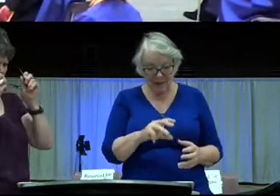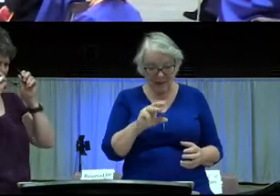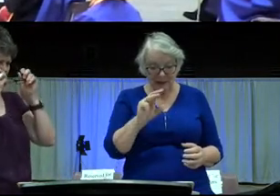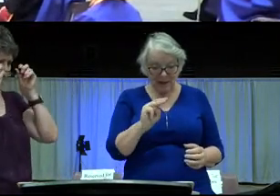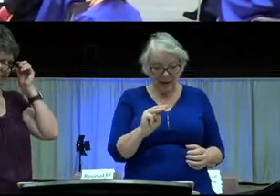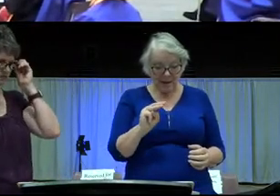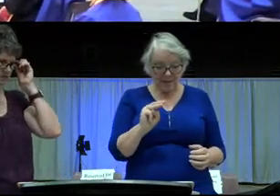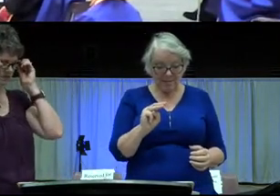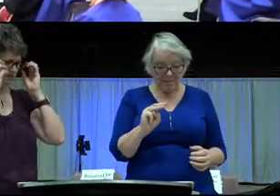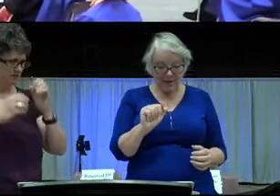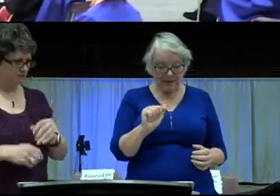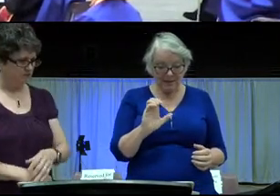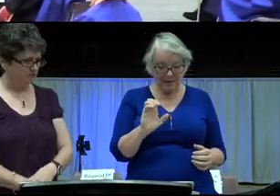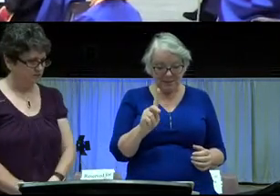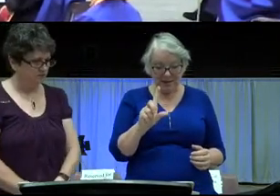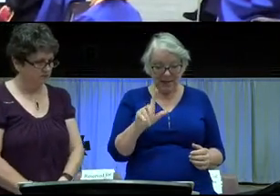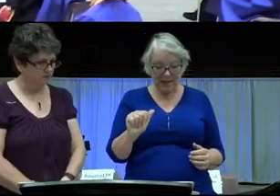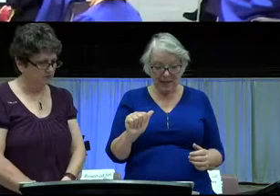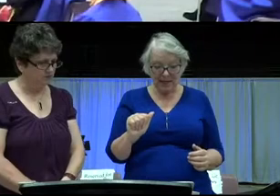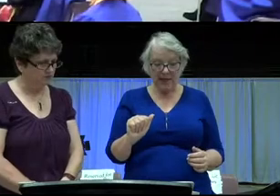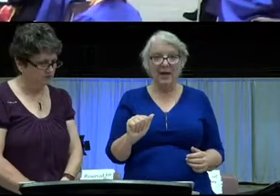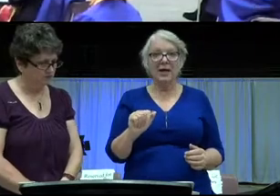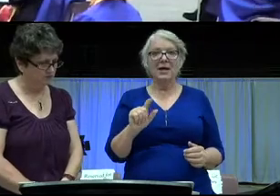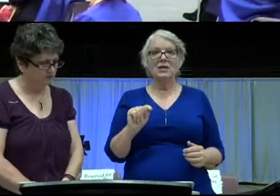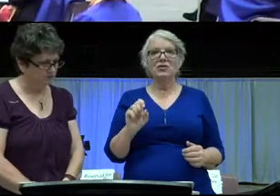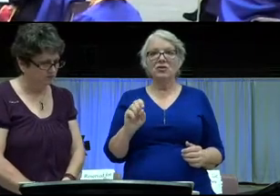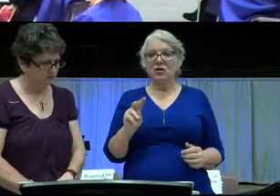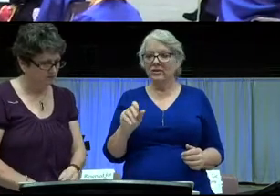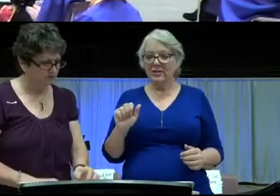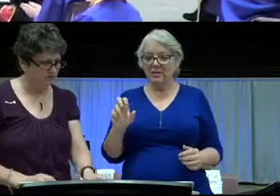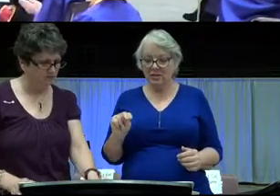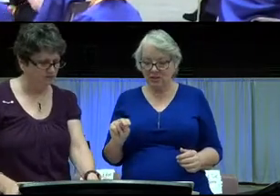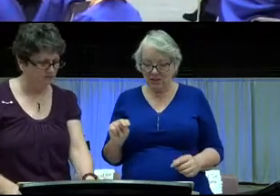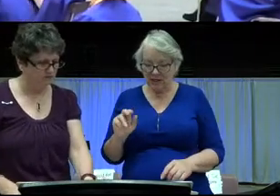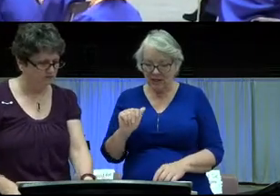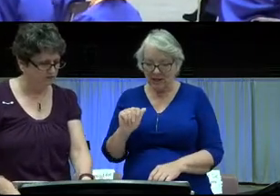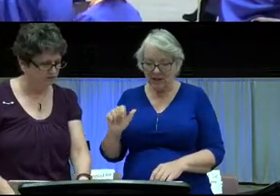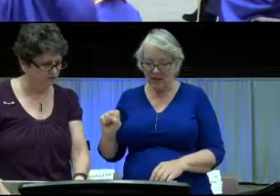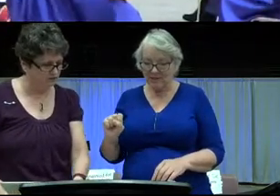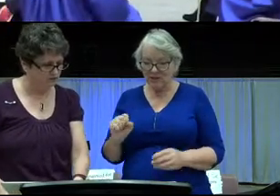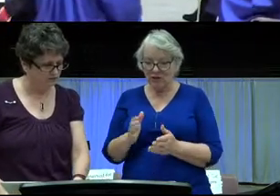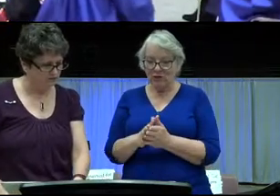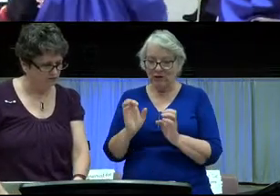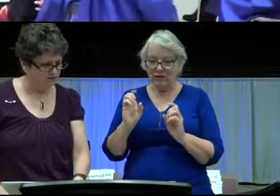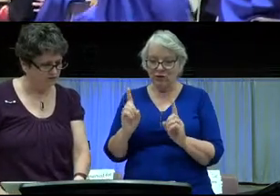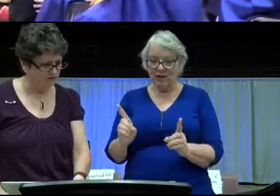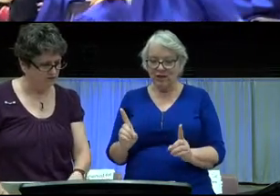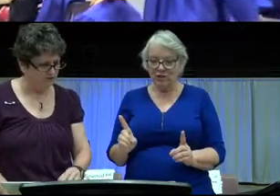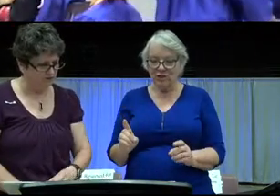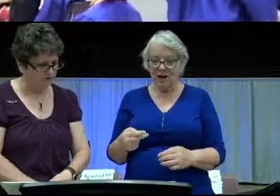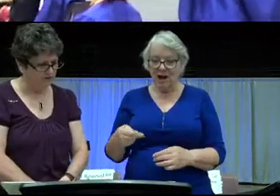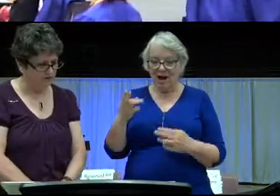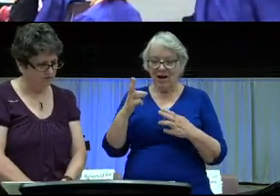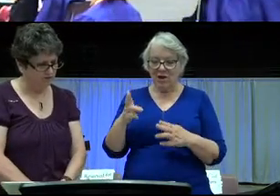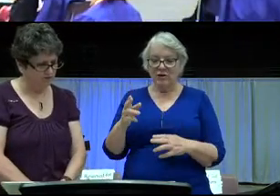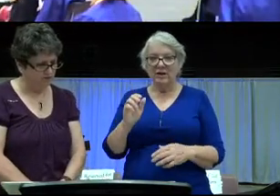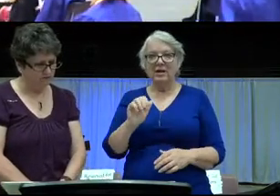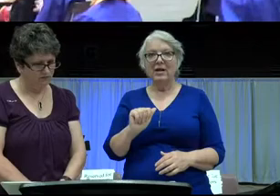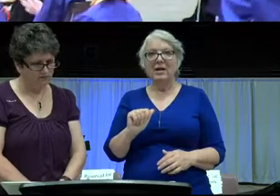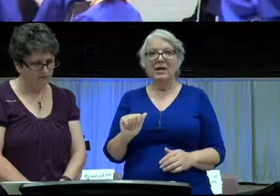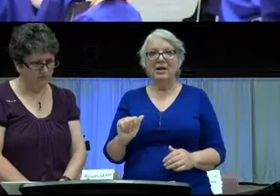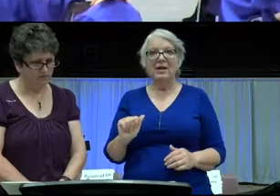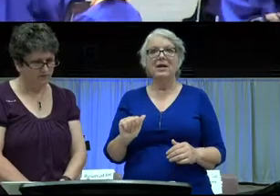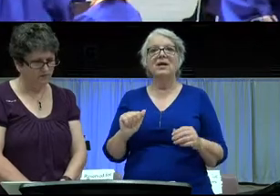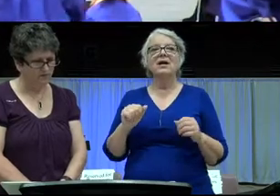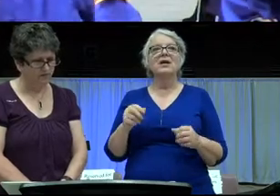Michaela Renee Tronson, Associate of Science, General Education, High Honors, Associate of Arts, General Education, High